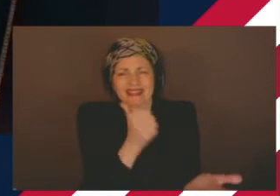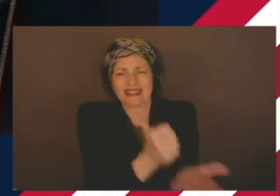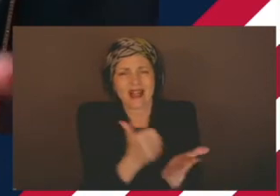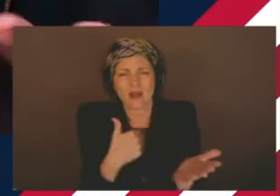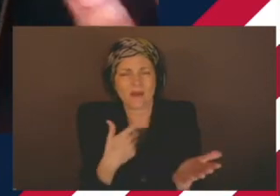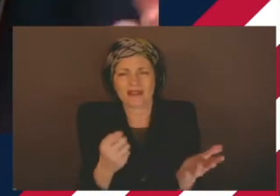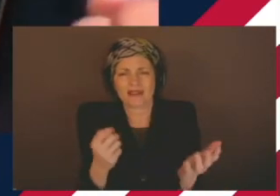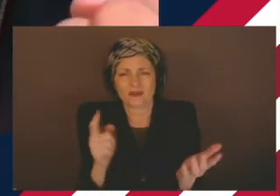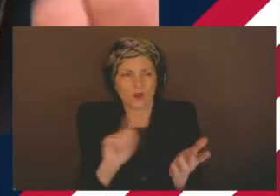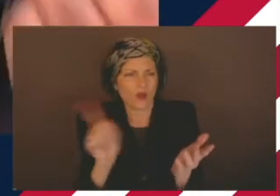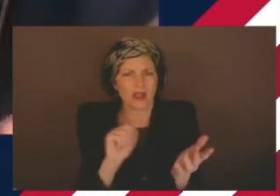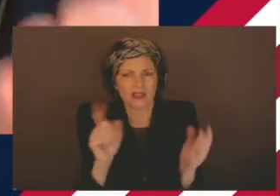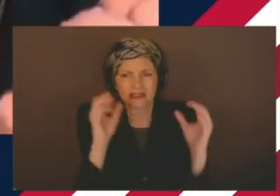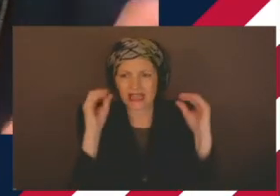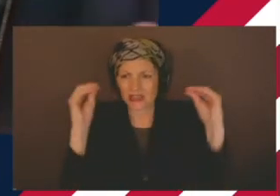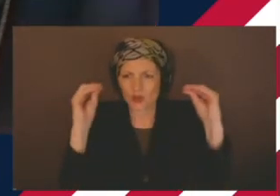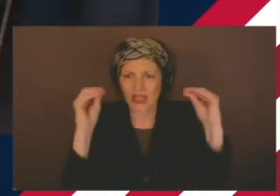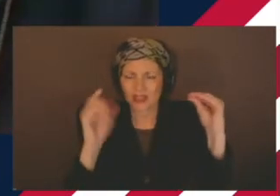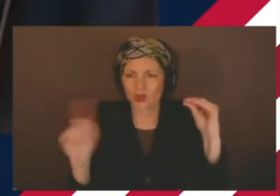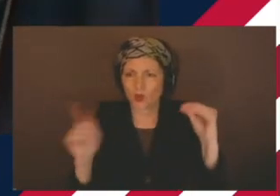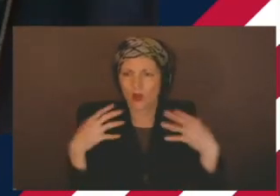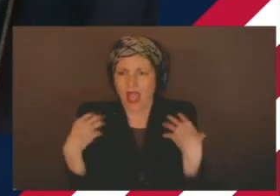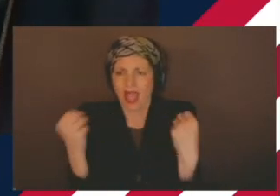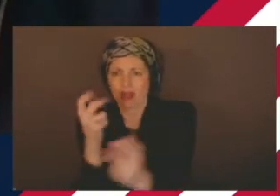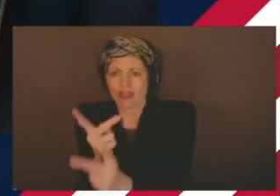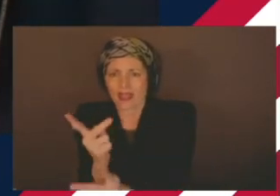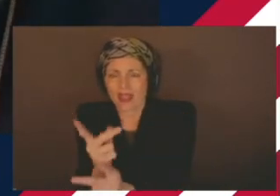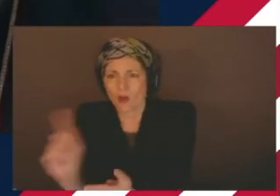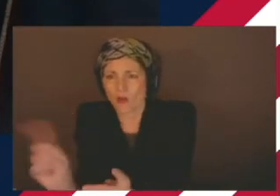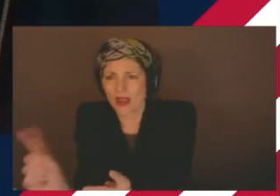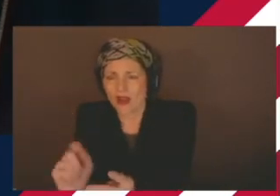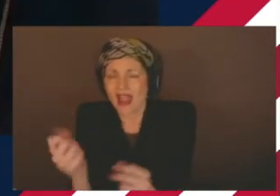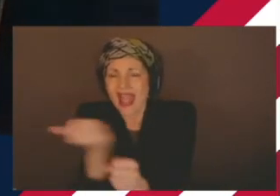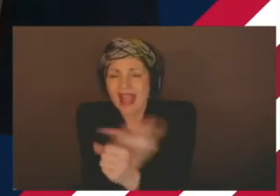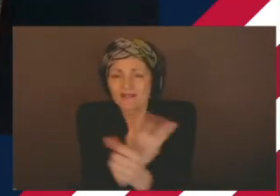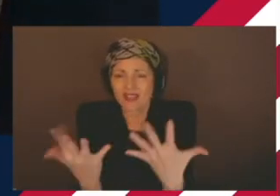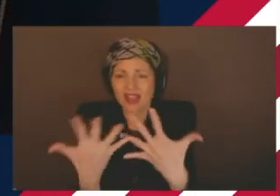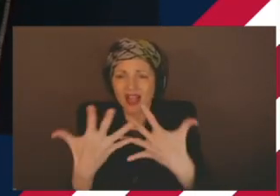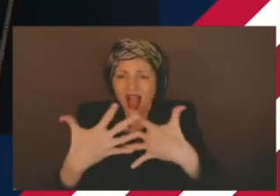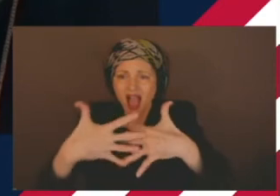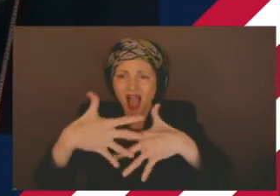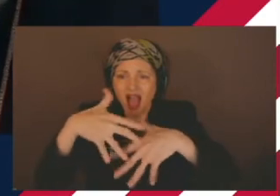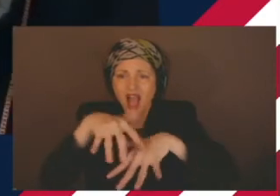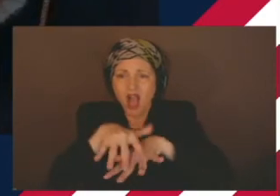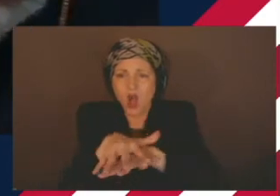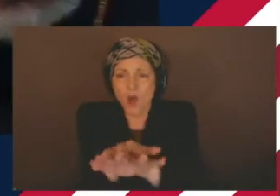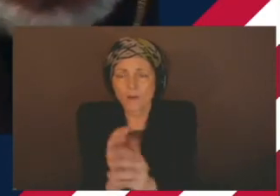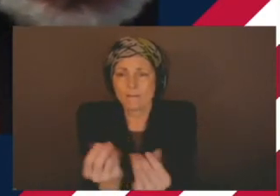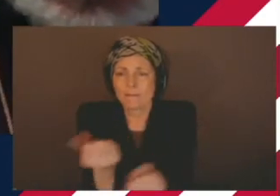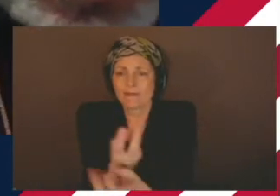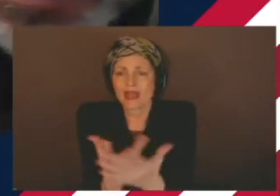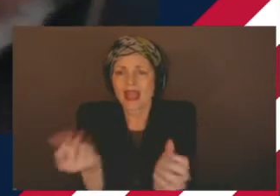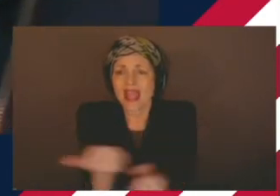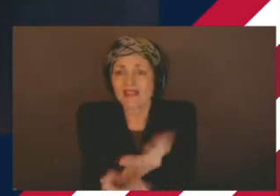in the boat, and they are all interlocking injustices that we have to address if we're going to deal with the soul of the nation.